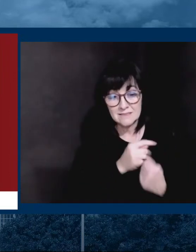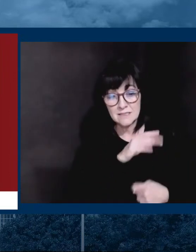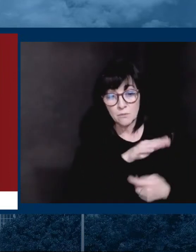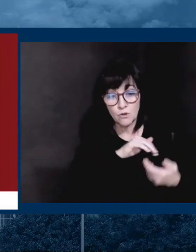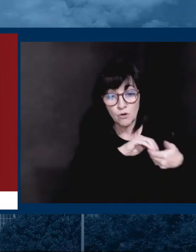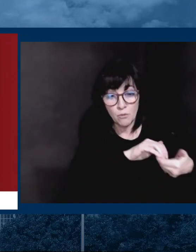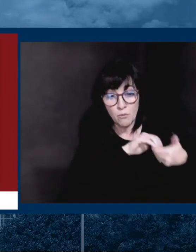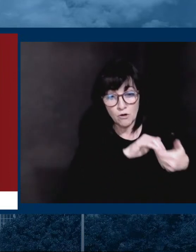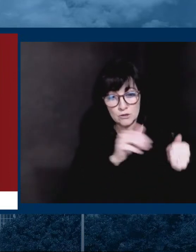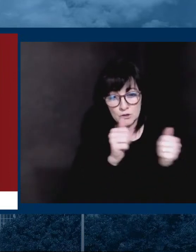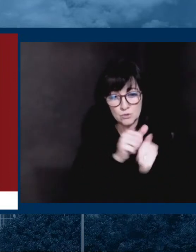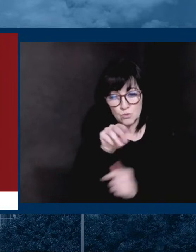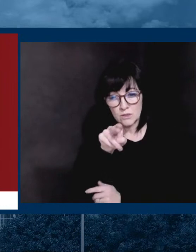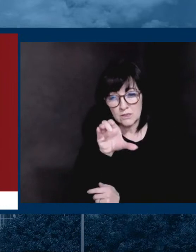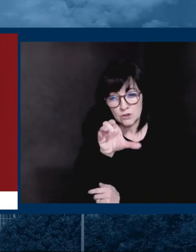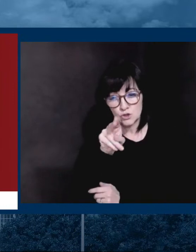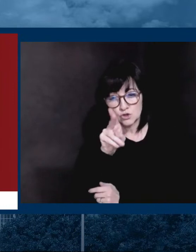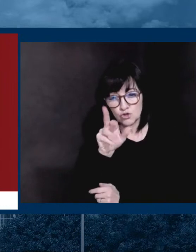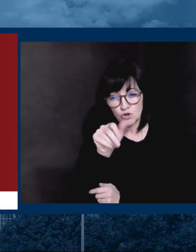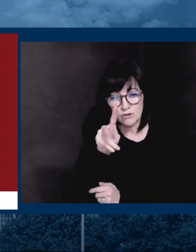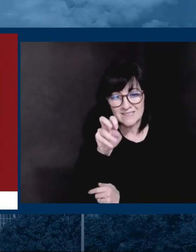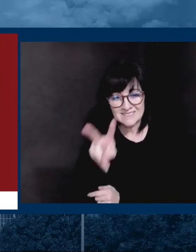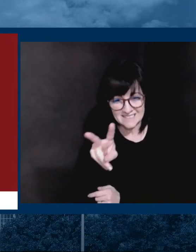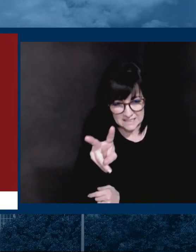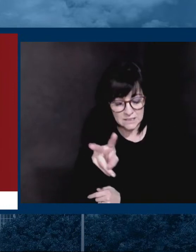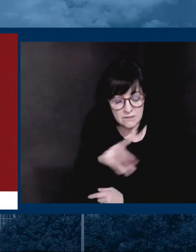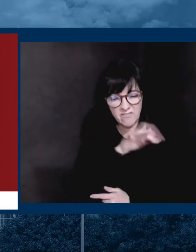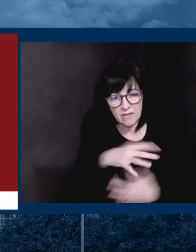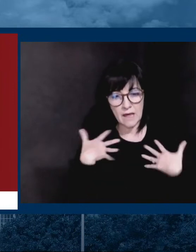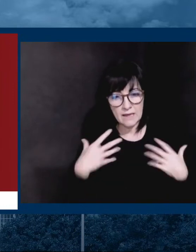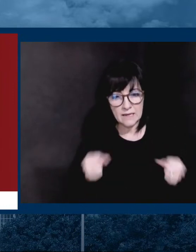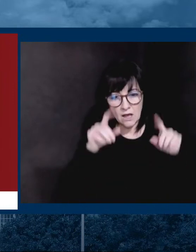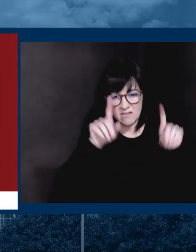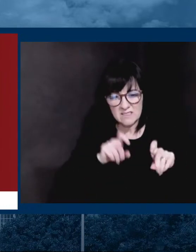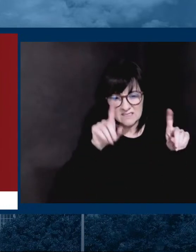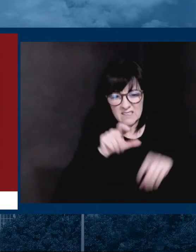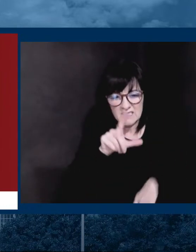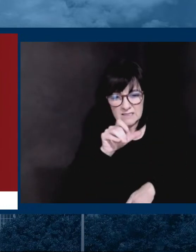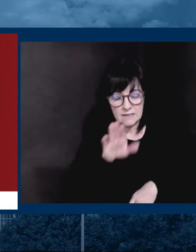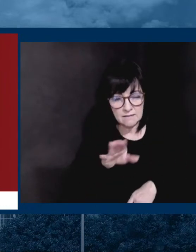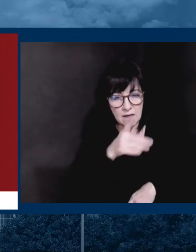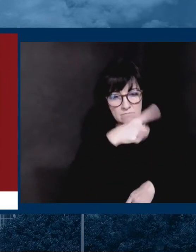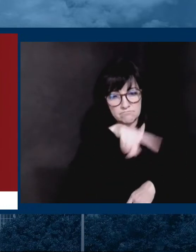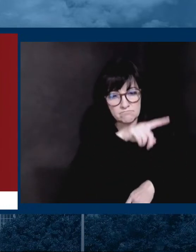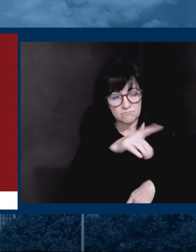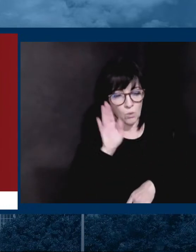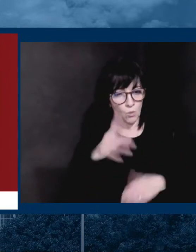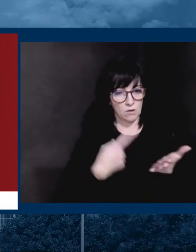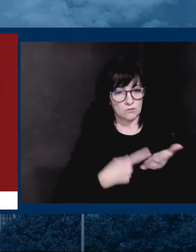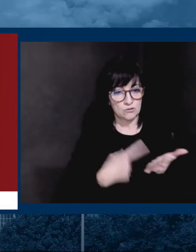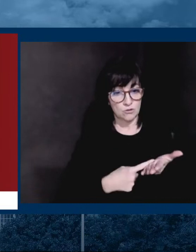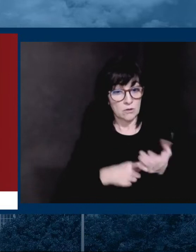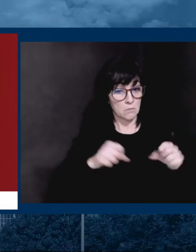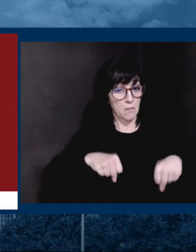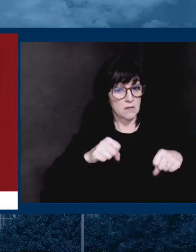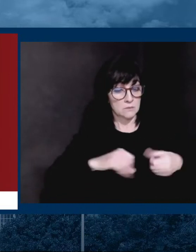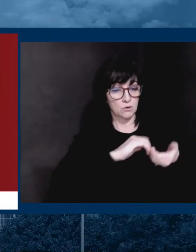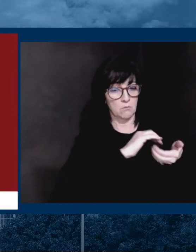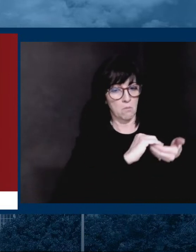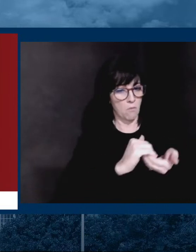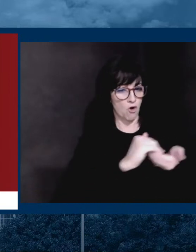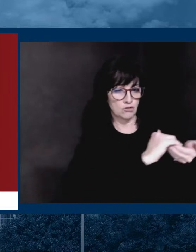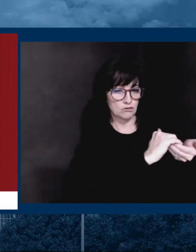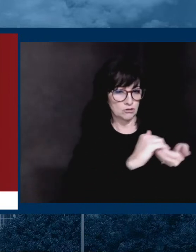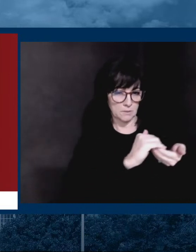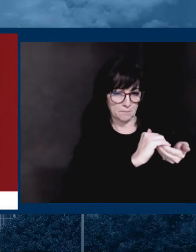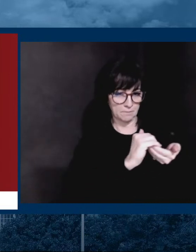a health testing lab that is now doing vaccinations. We'll talk about the possibility of a partnership with them